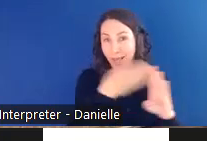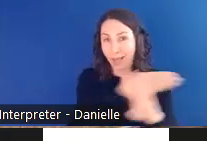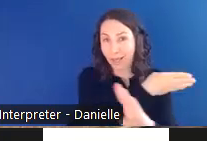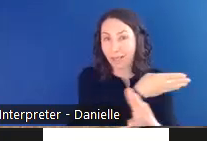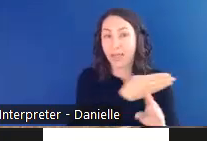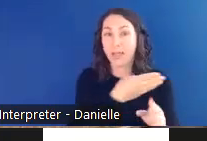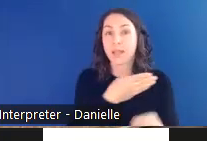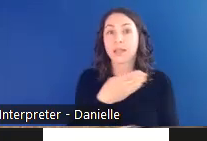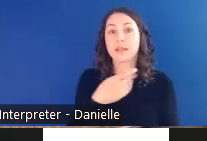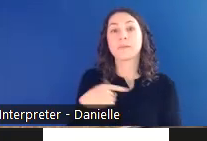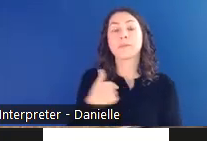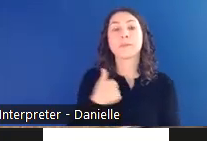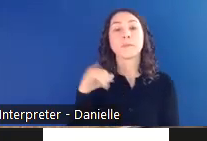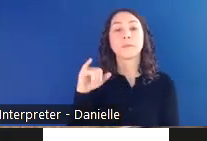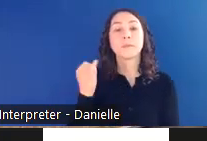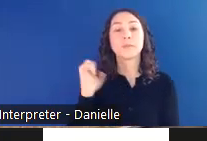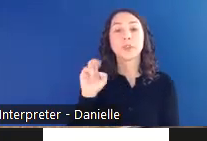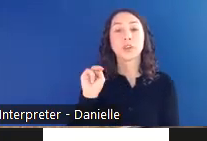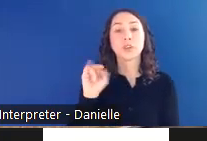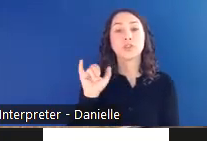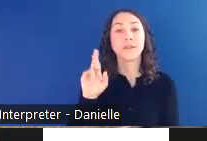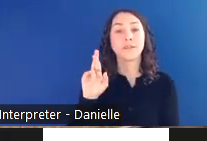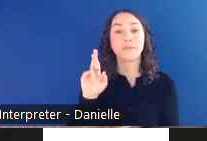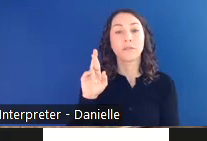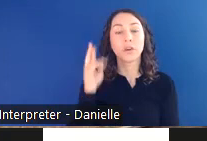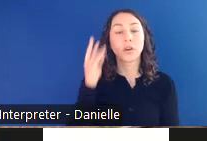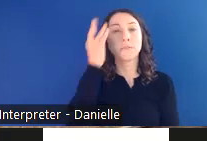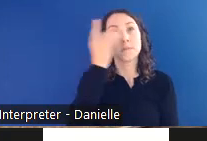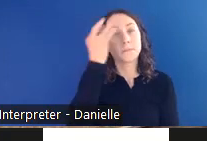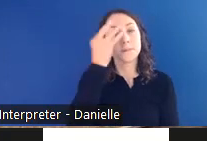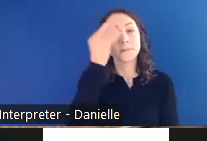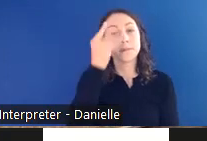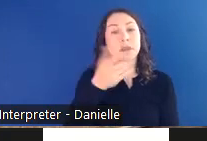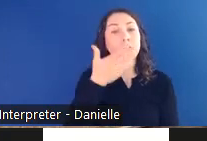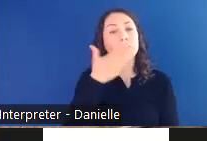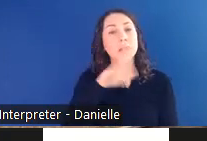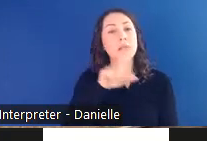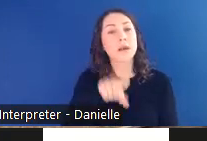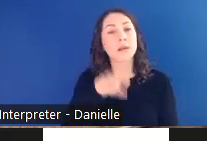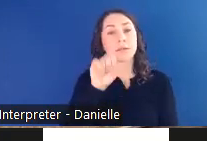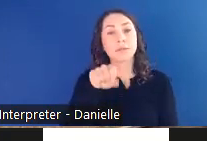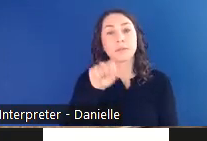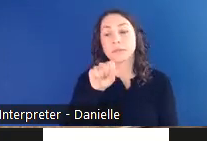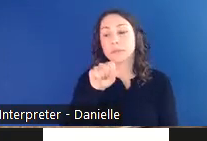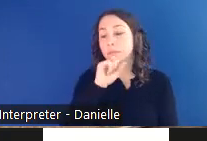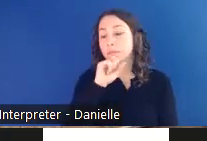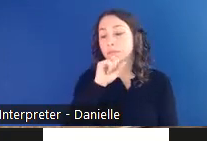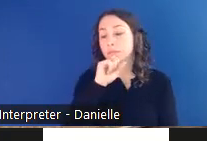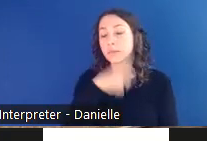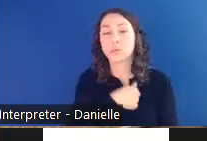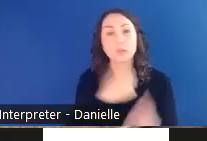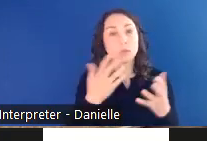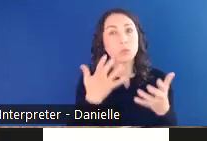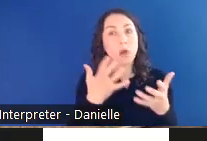This is Jennifer Balcom. I'm thinking about the answer to your question. It's a good question. We certainly hope to support folks who